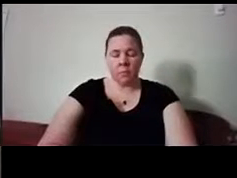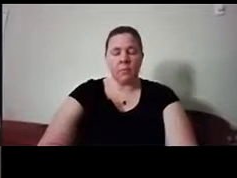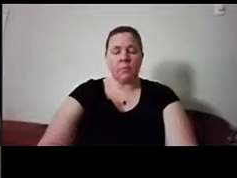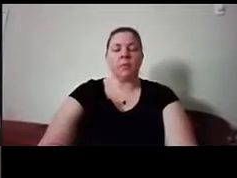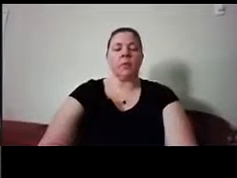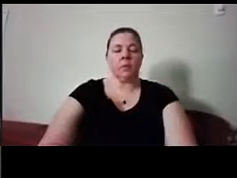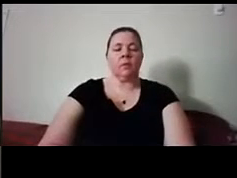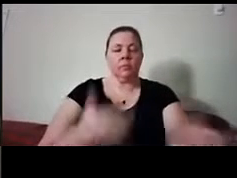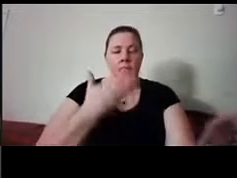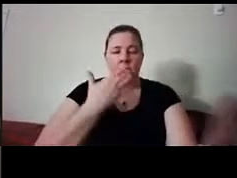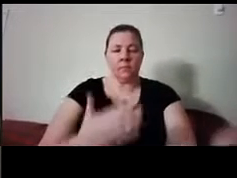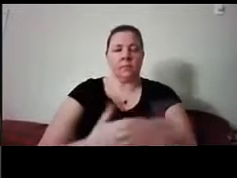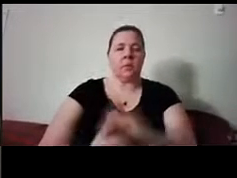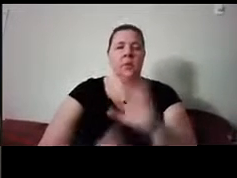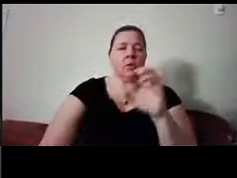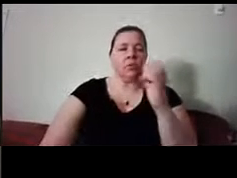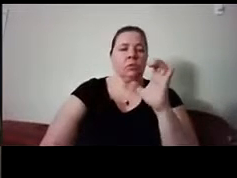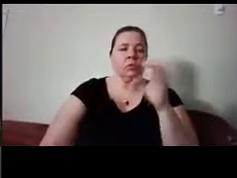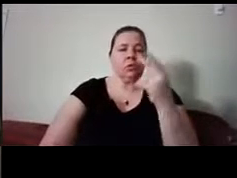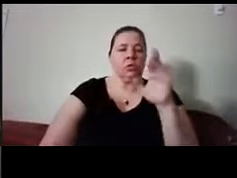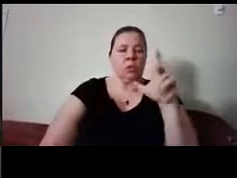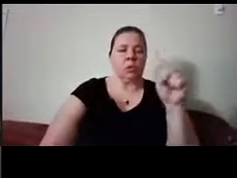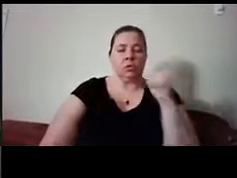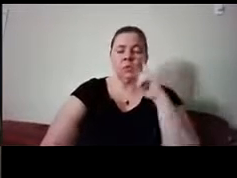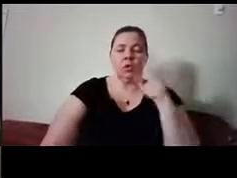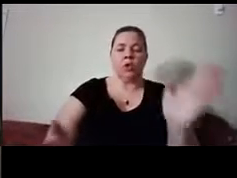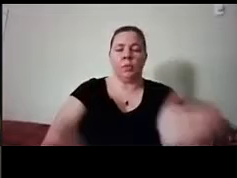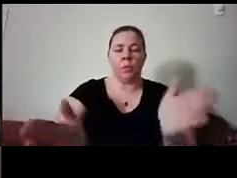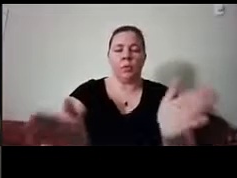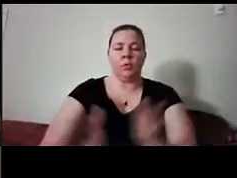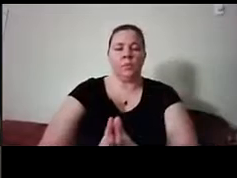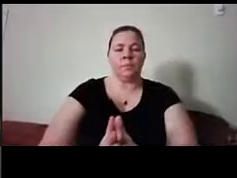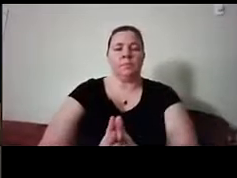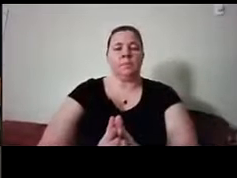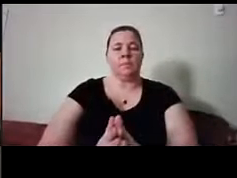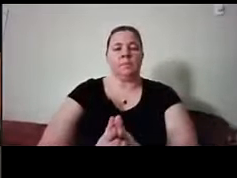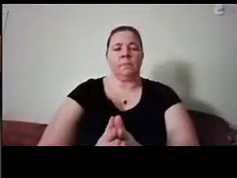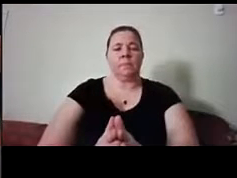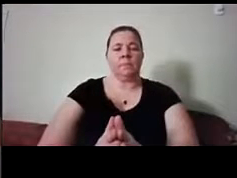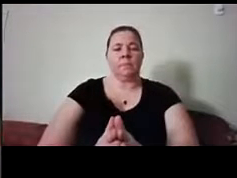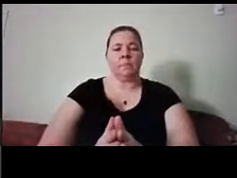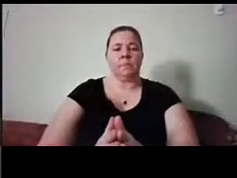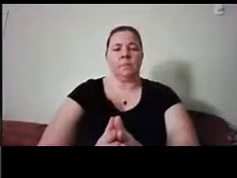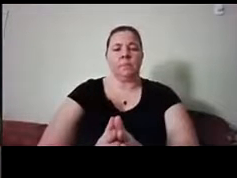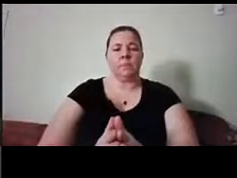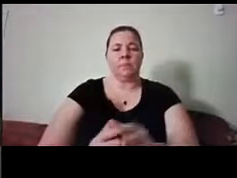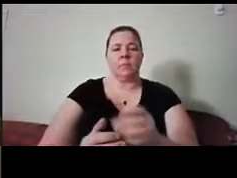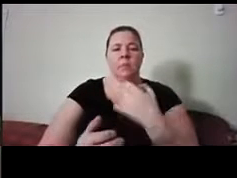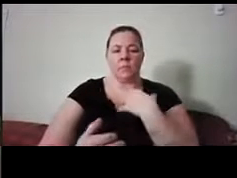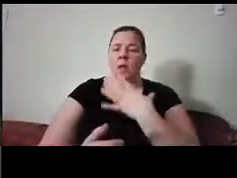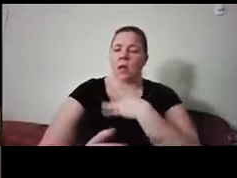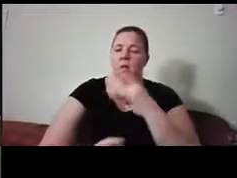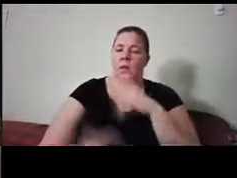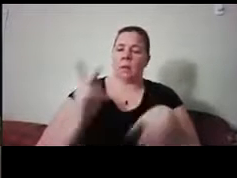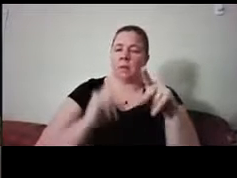much. Thank you, Mr. Charles. Thank you, Senge. Thanks for the encouragement. You're welcome, sir. Thank you. So I want to see a lot of people from that area a lot within the